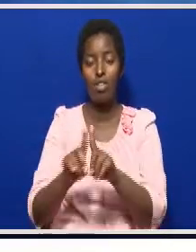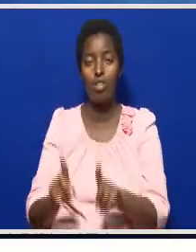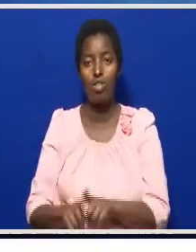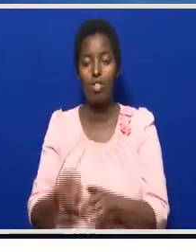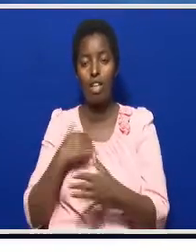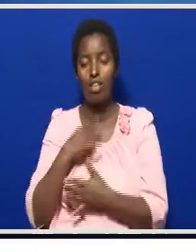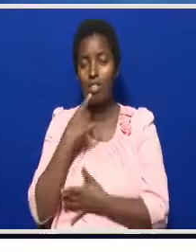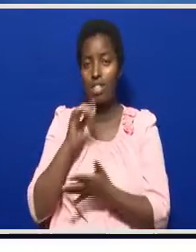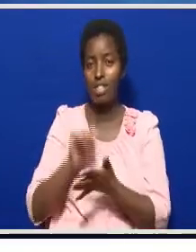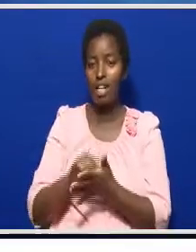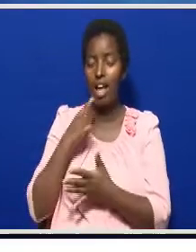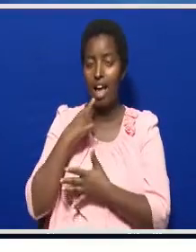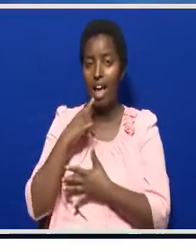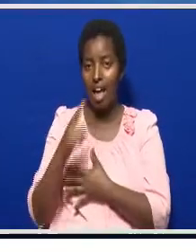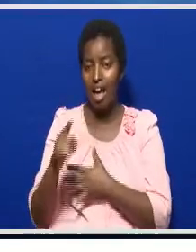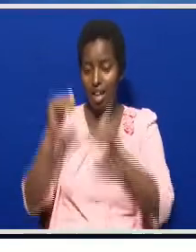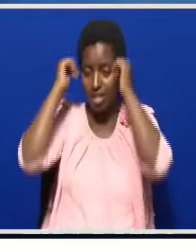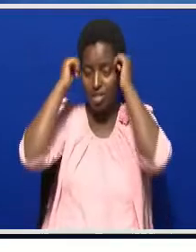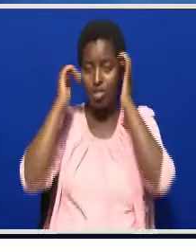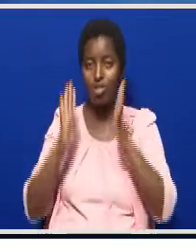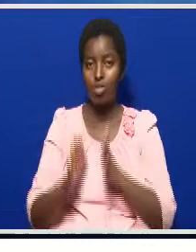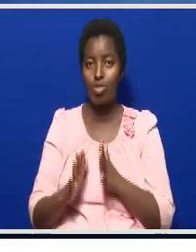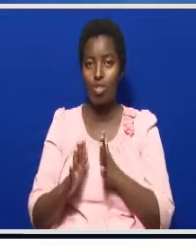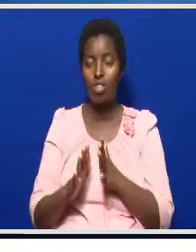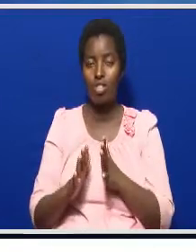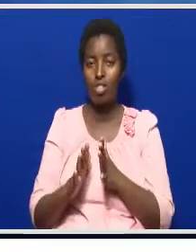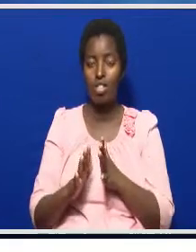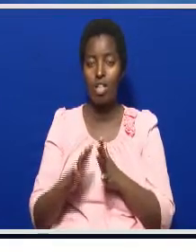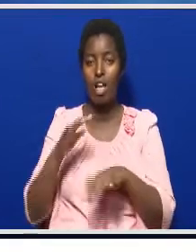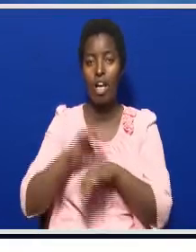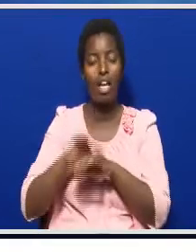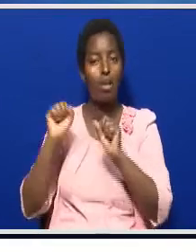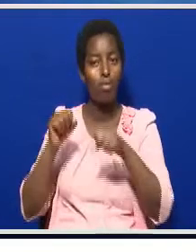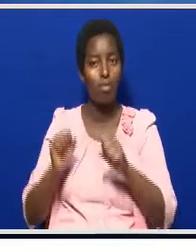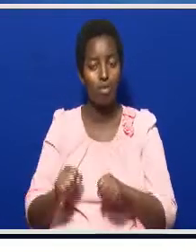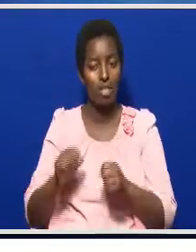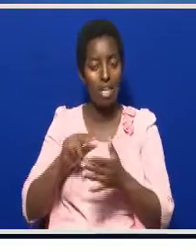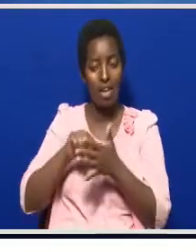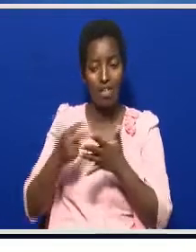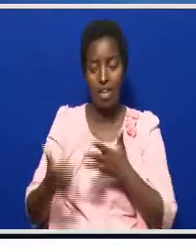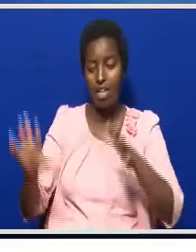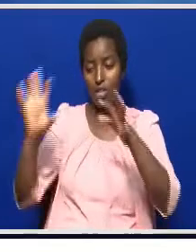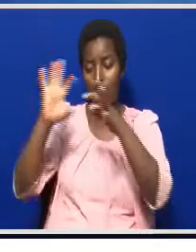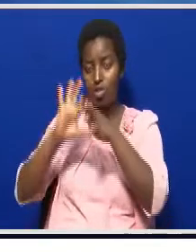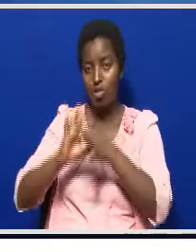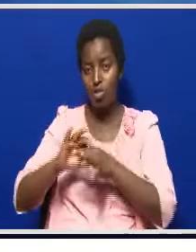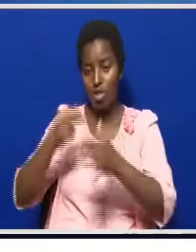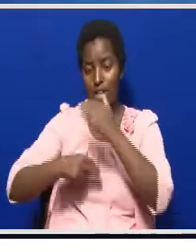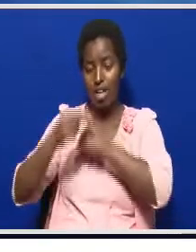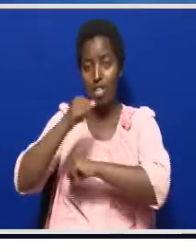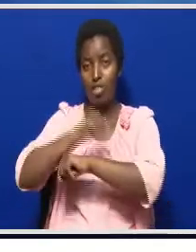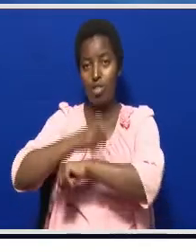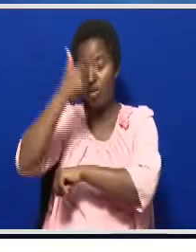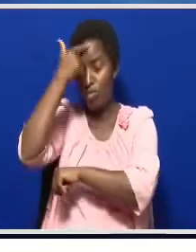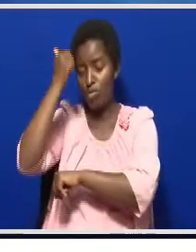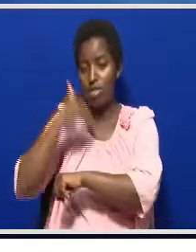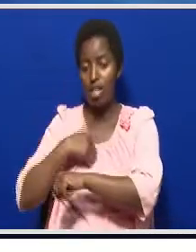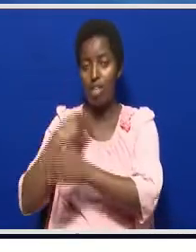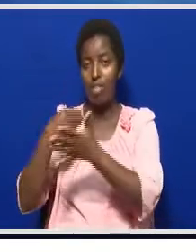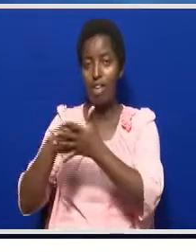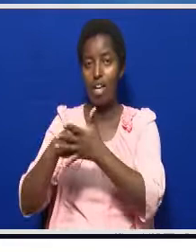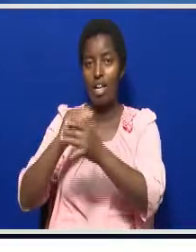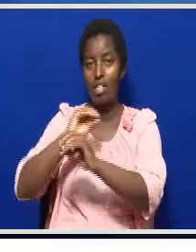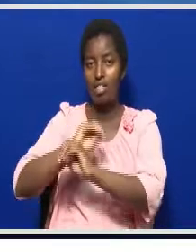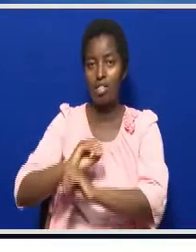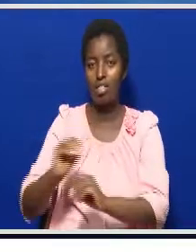has regretted that hundreds of students were staring at the possibility of failing to join secondary school due to lack of fees